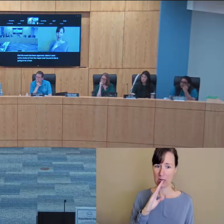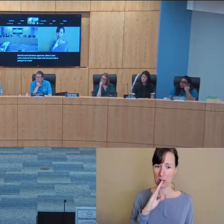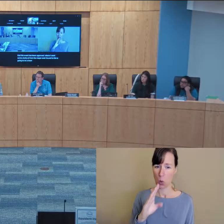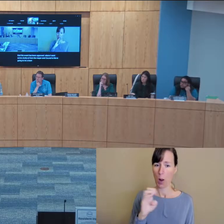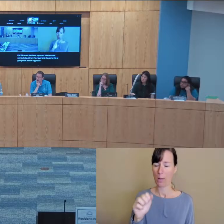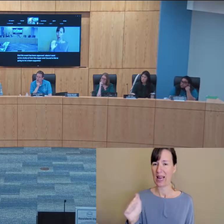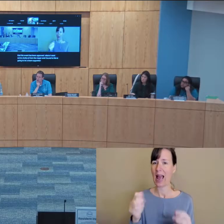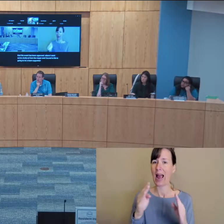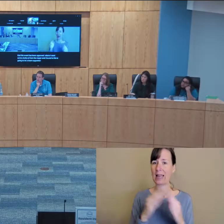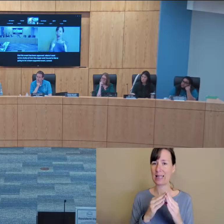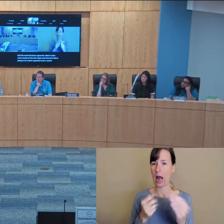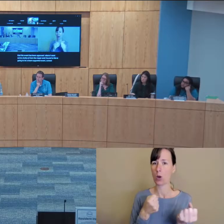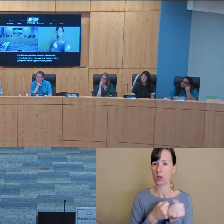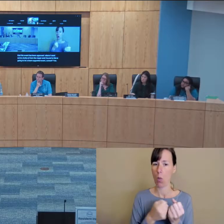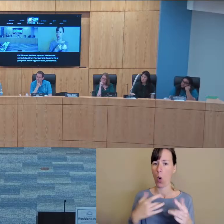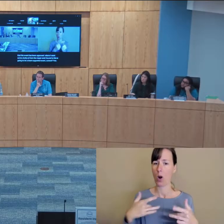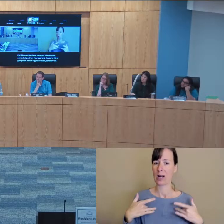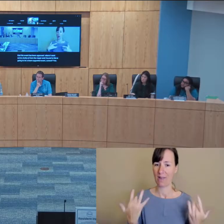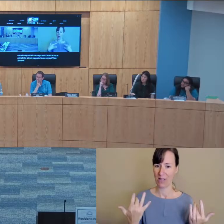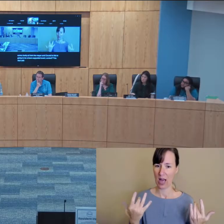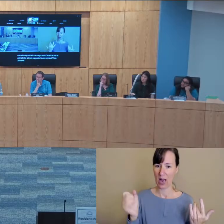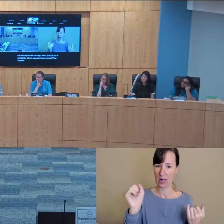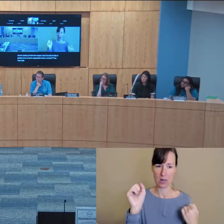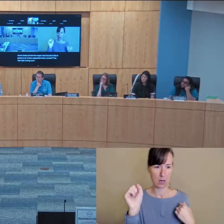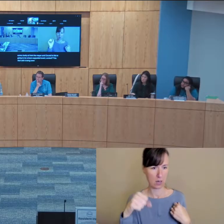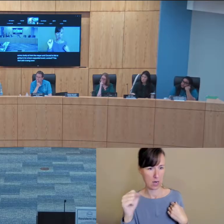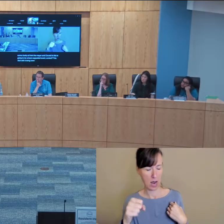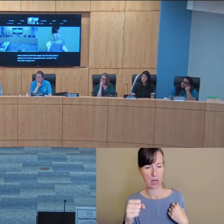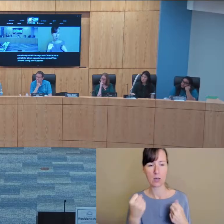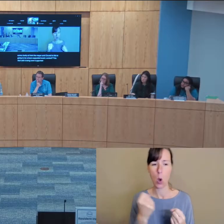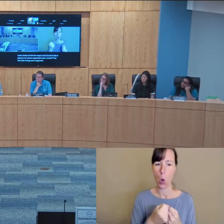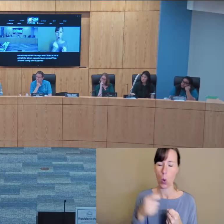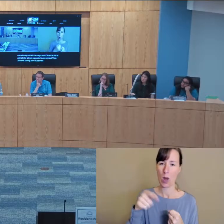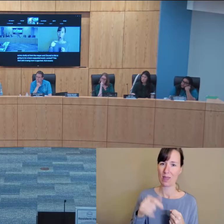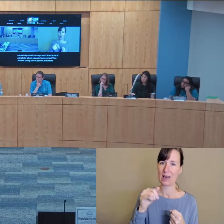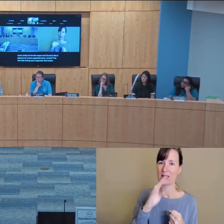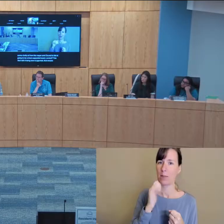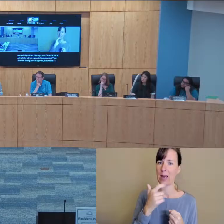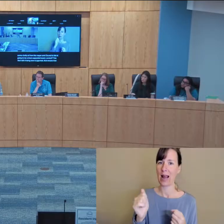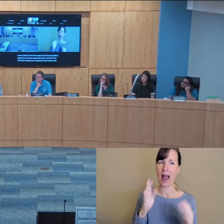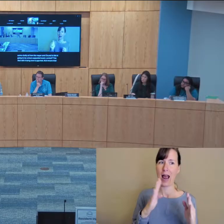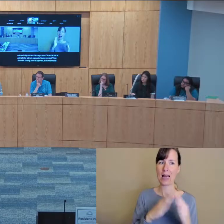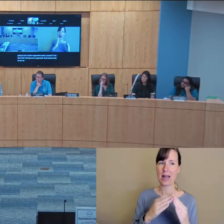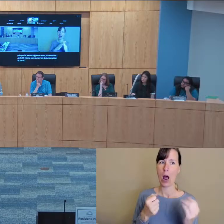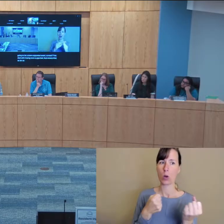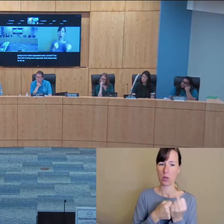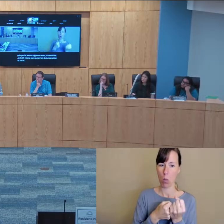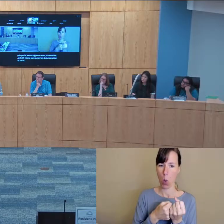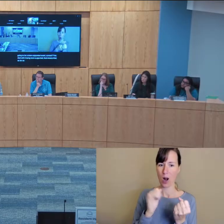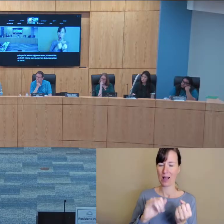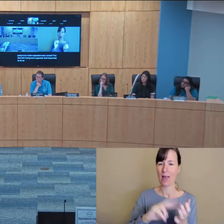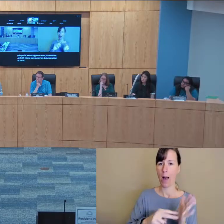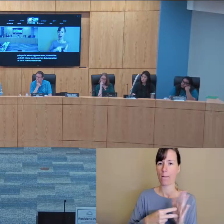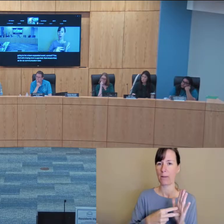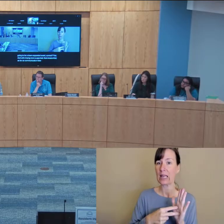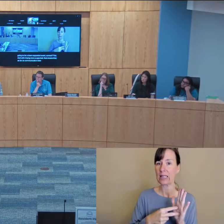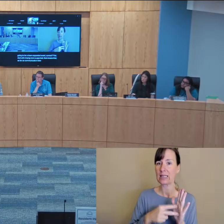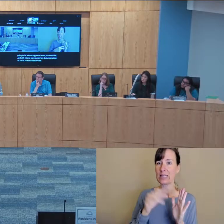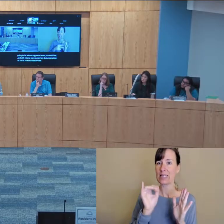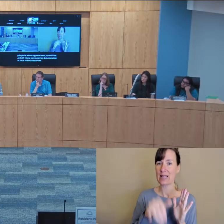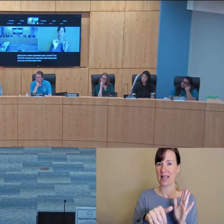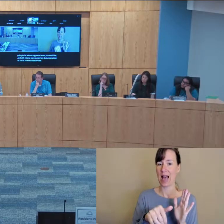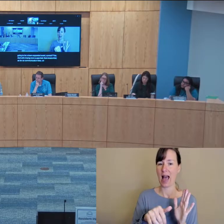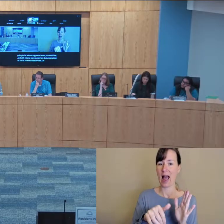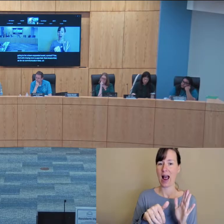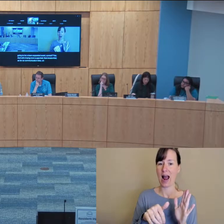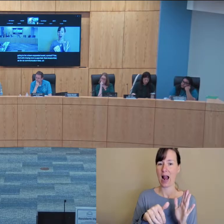event, correct? Yes. And with it being town-supported, that means that as far as communication-wise,